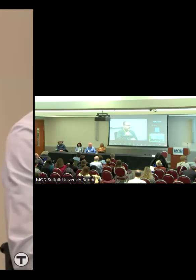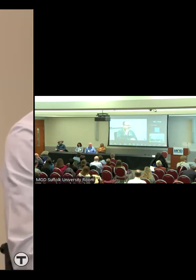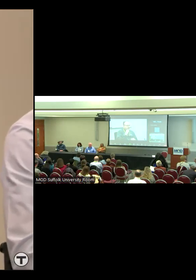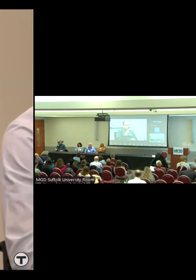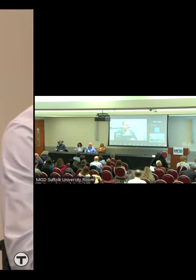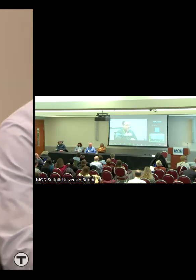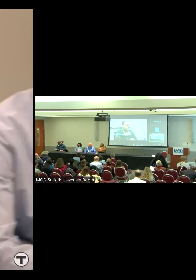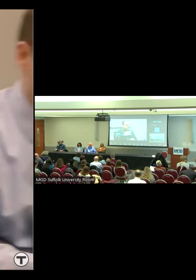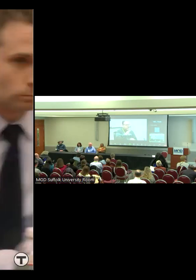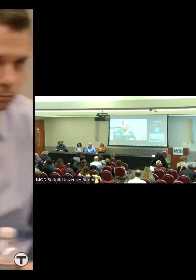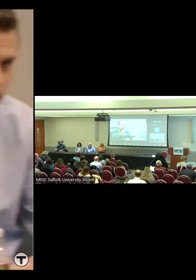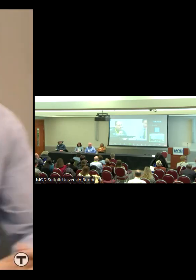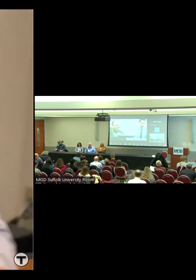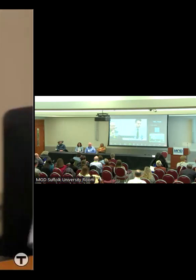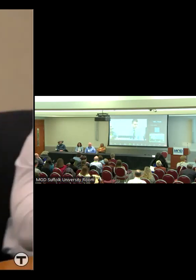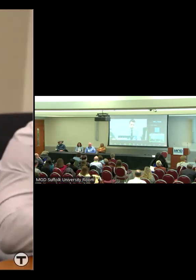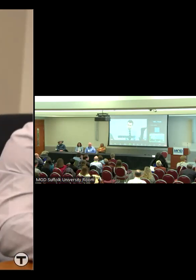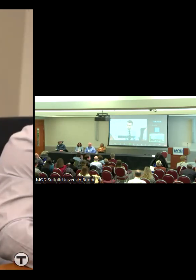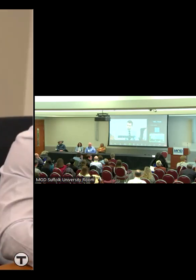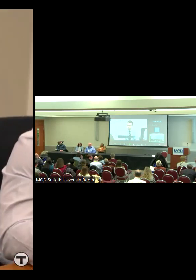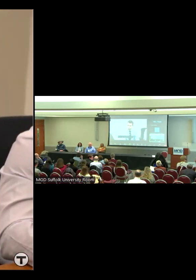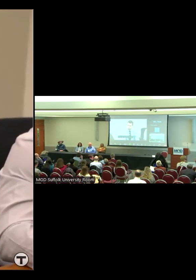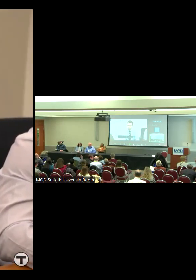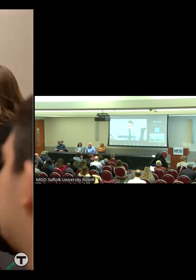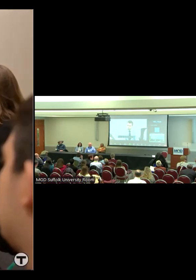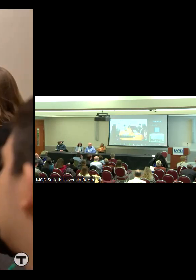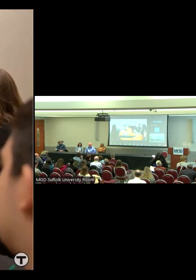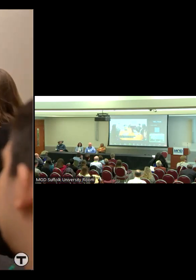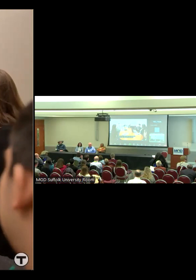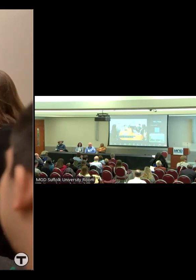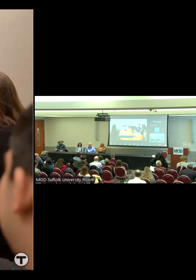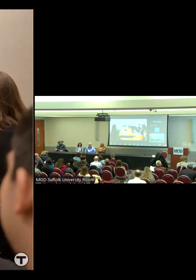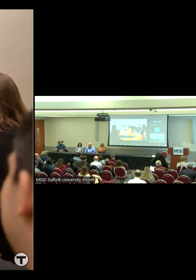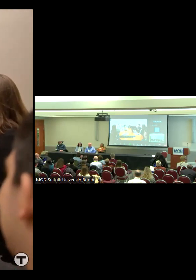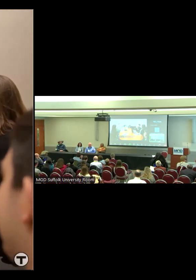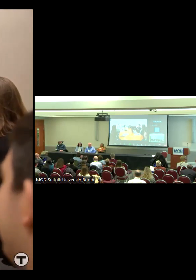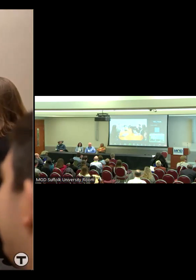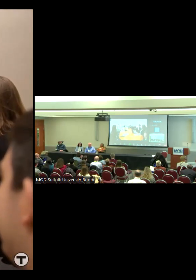to Washington, D.C., and I'm extremely unhappy with the metro system.